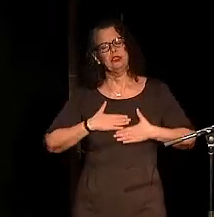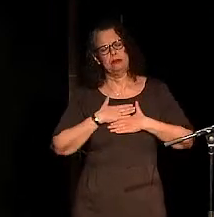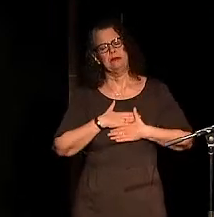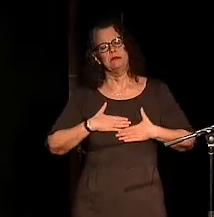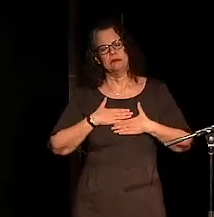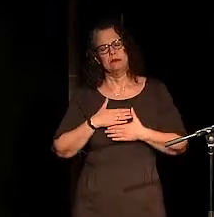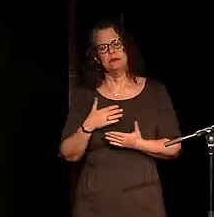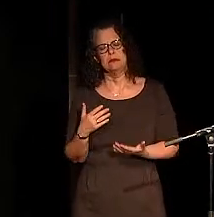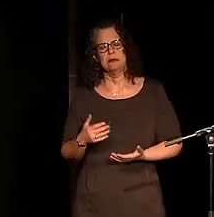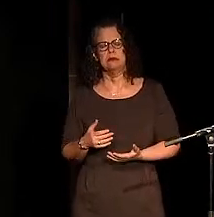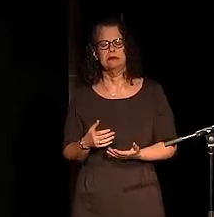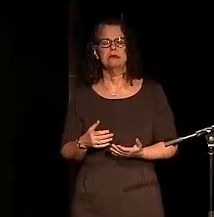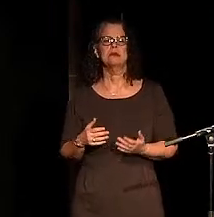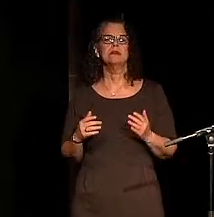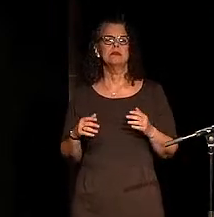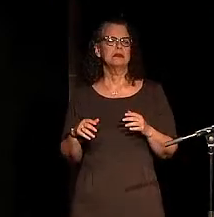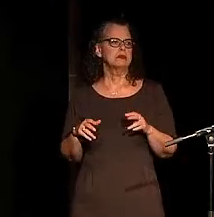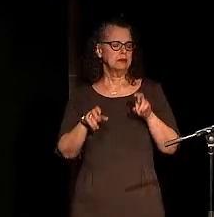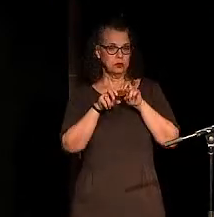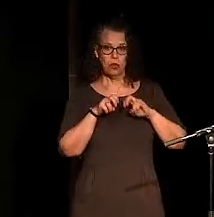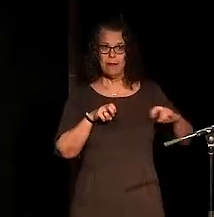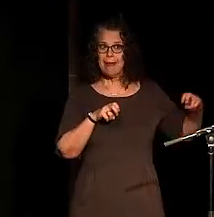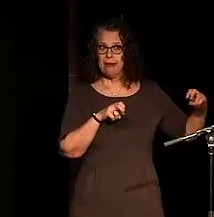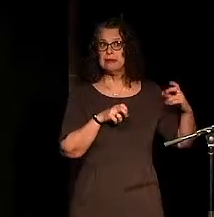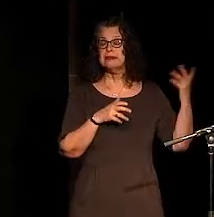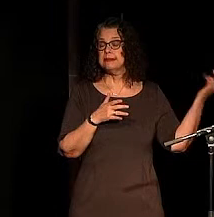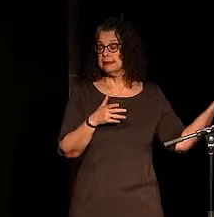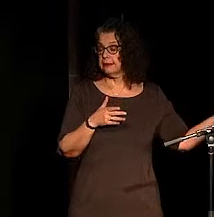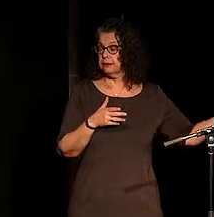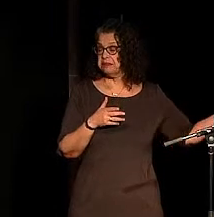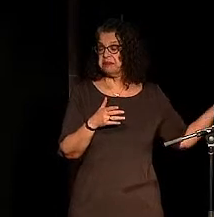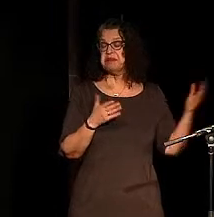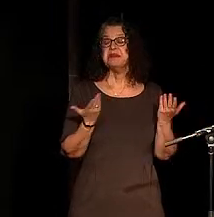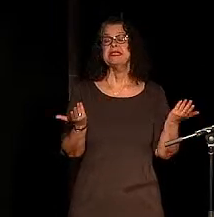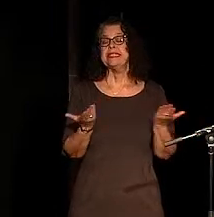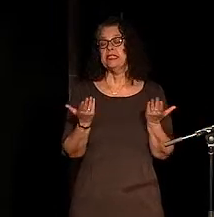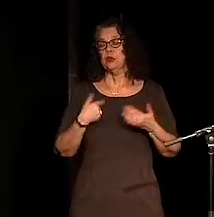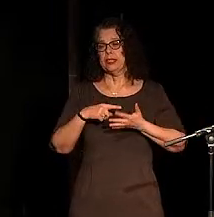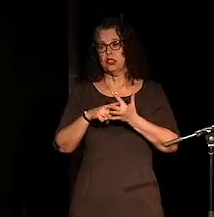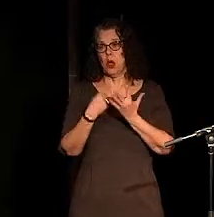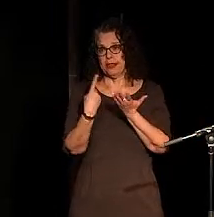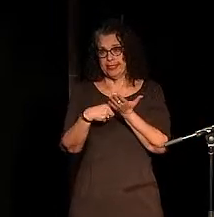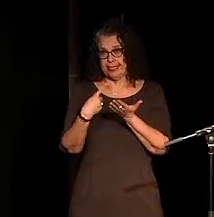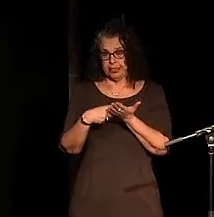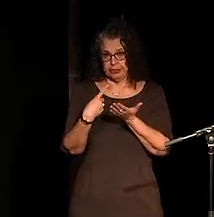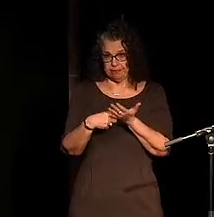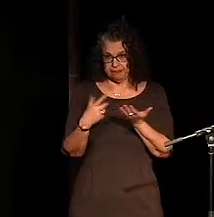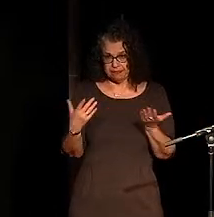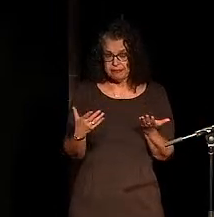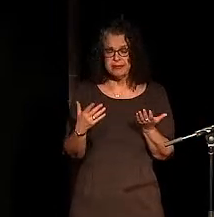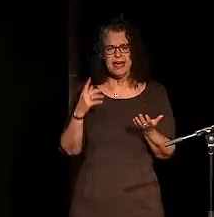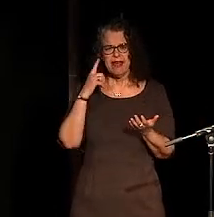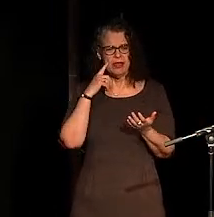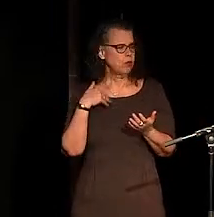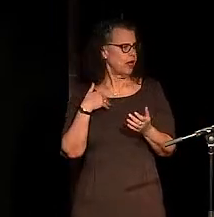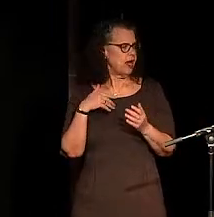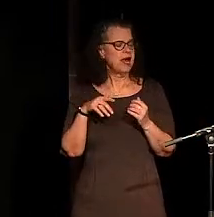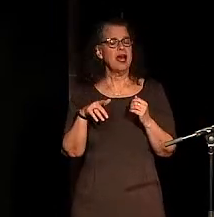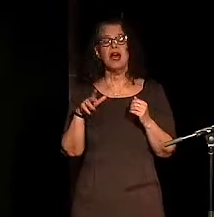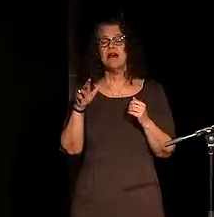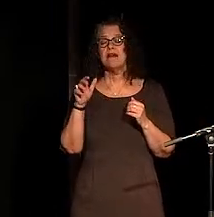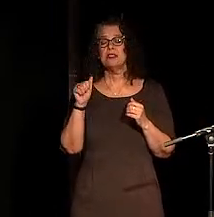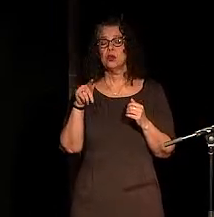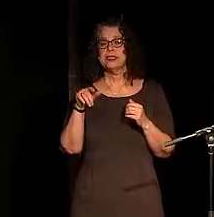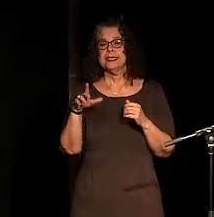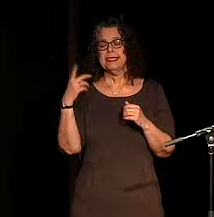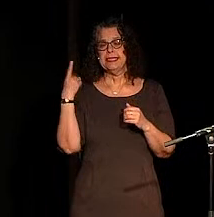appreciated. Our panelists are here so we can begin today's discussion. I think we have Associate Dean for